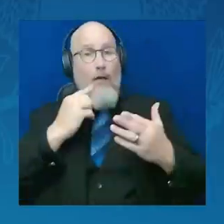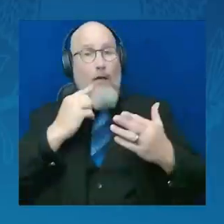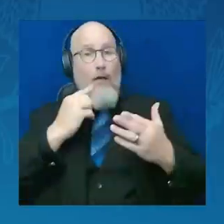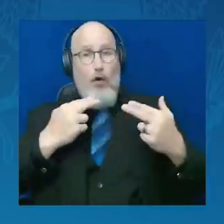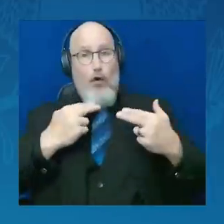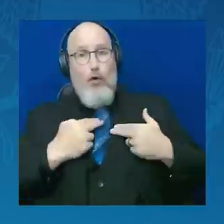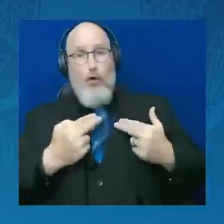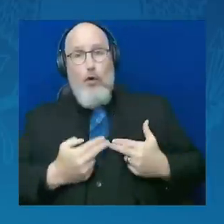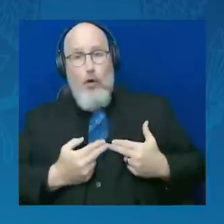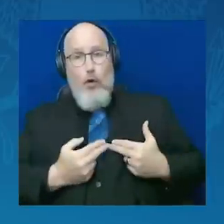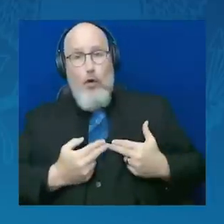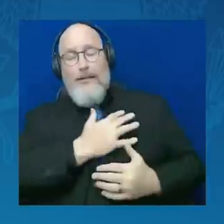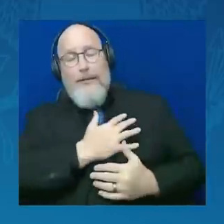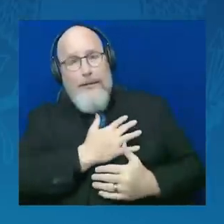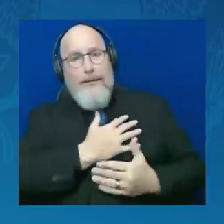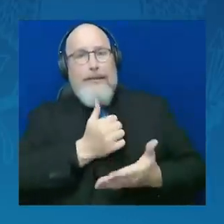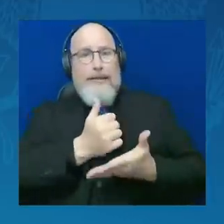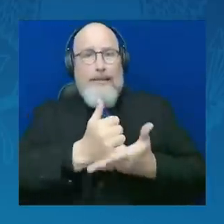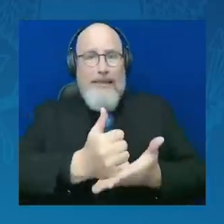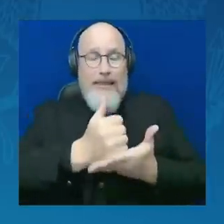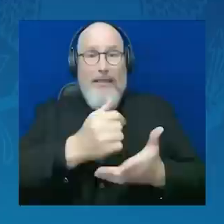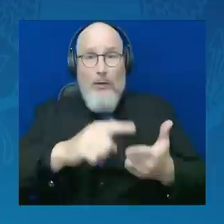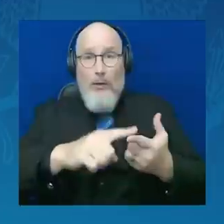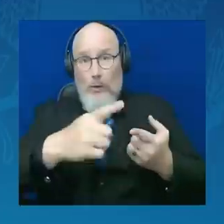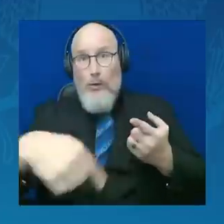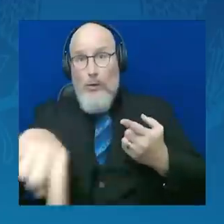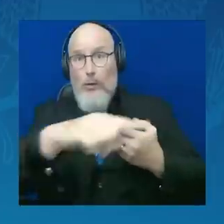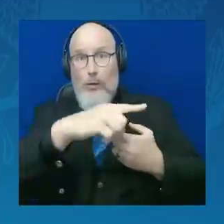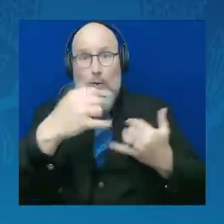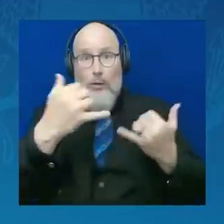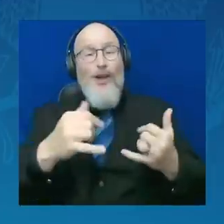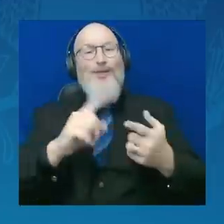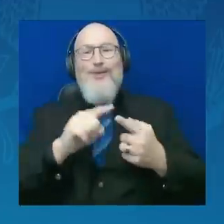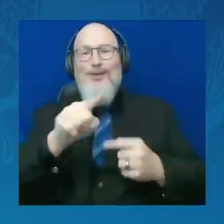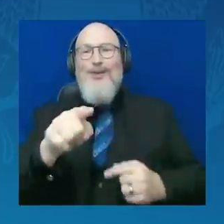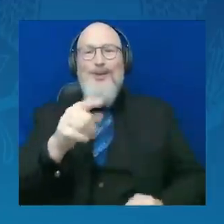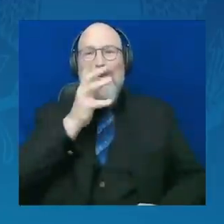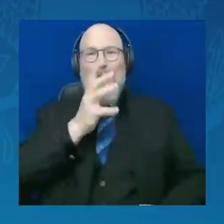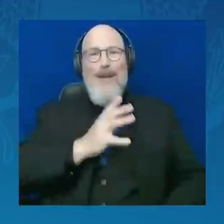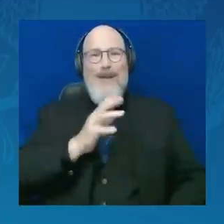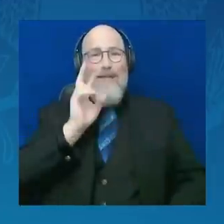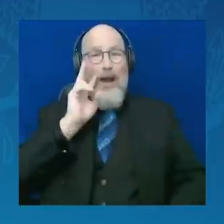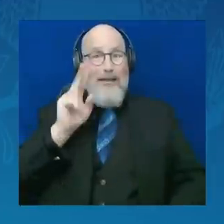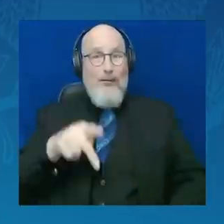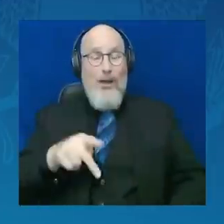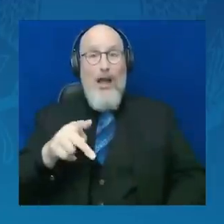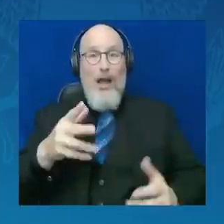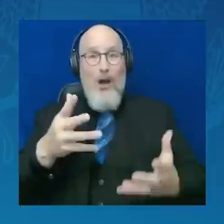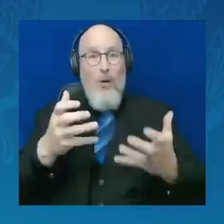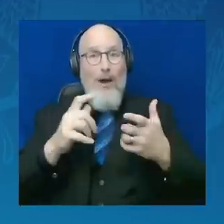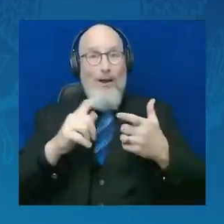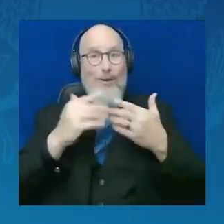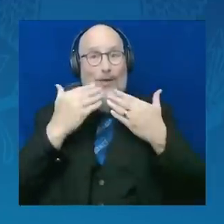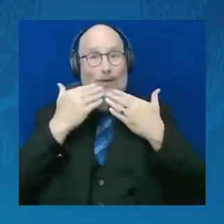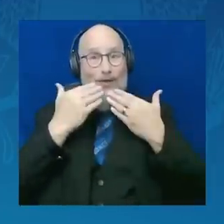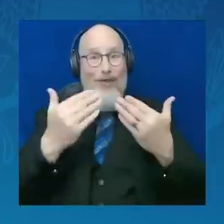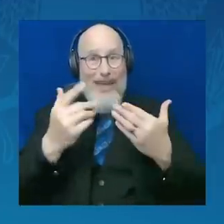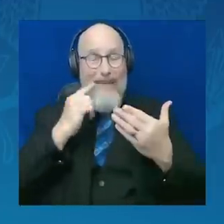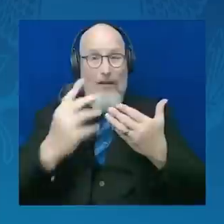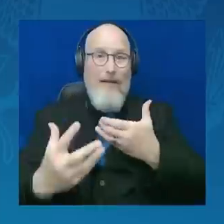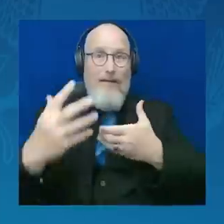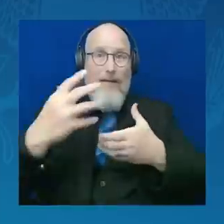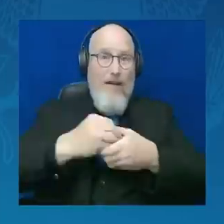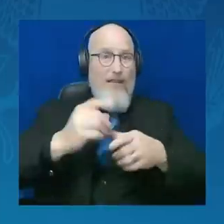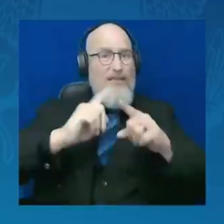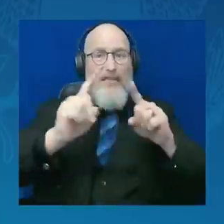there. And to you, Madam Vice President, I would like to thank for the involvement of all the organizations and of all